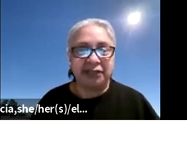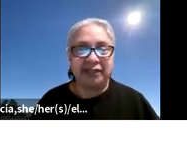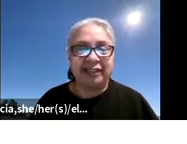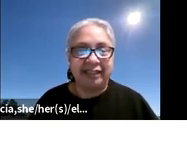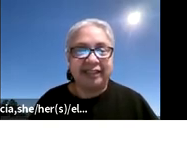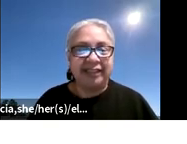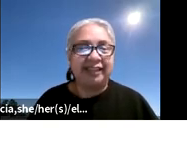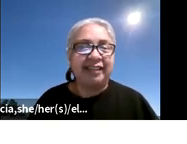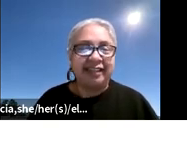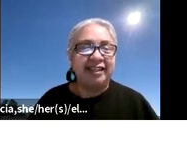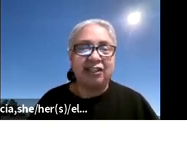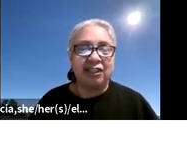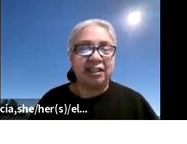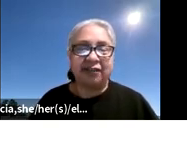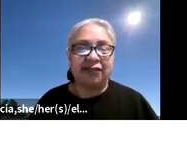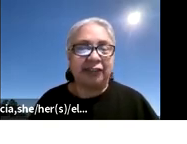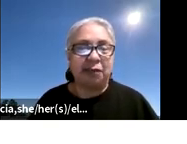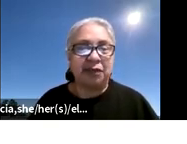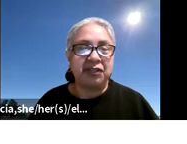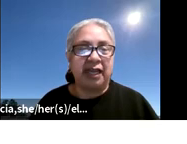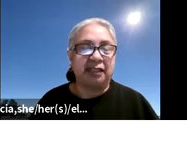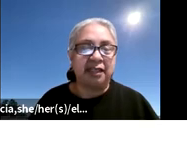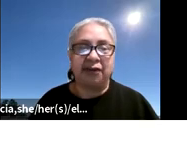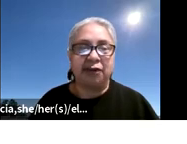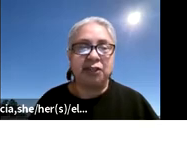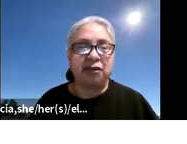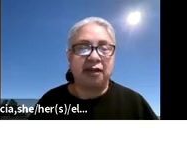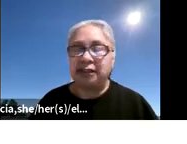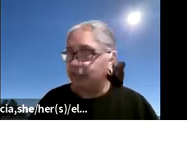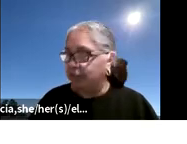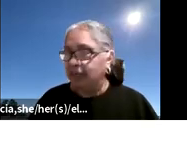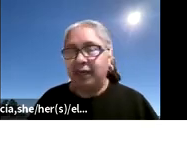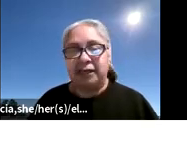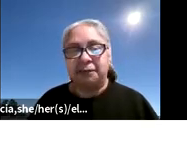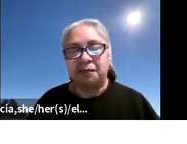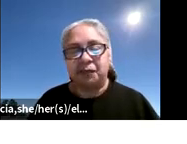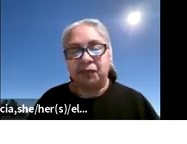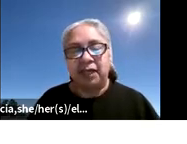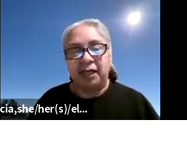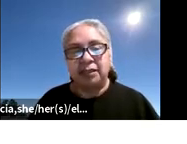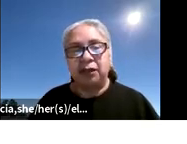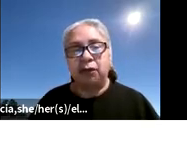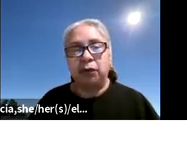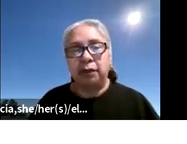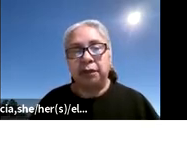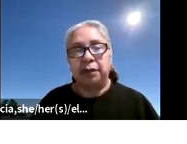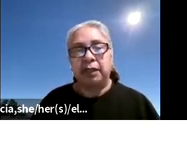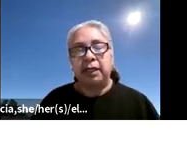too. He's just full of personality, very strong. And